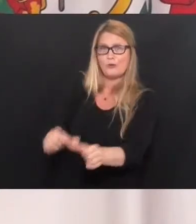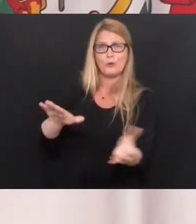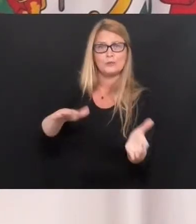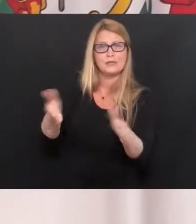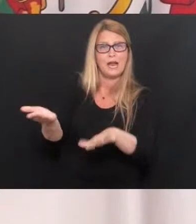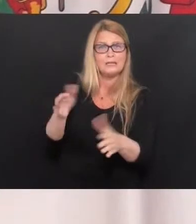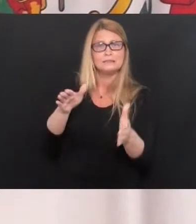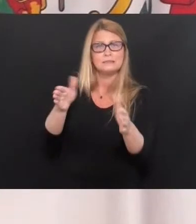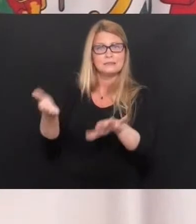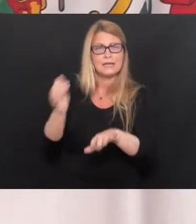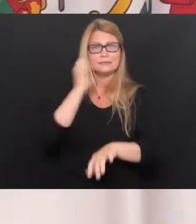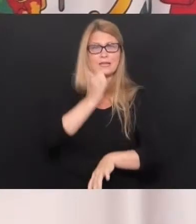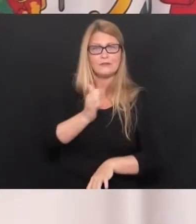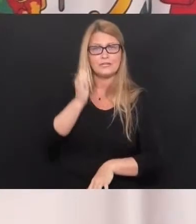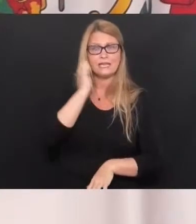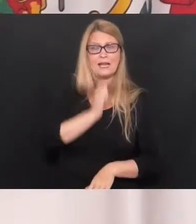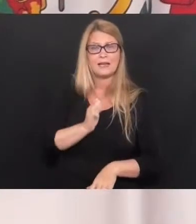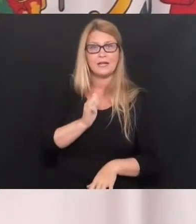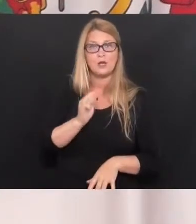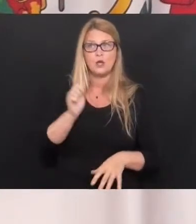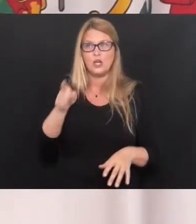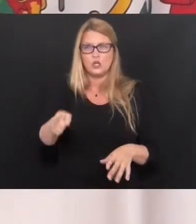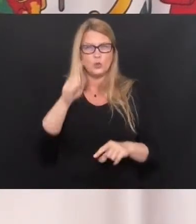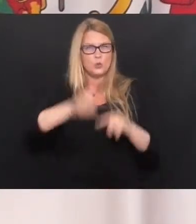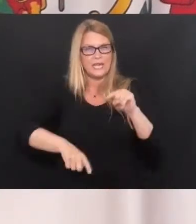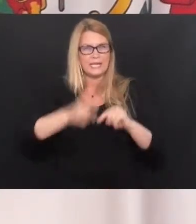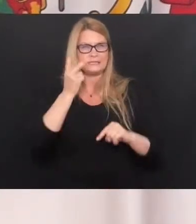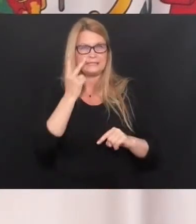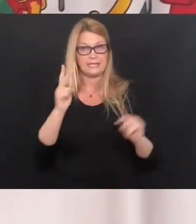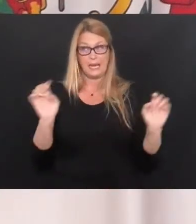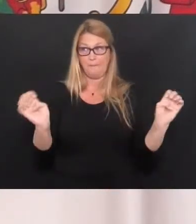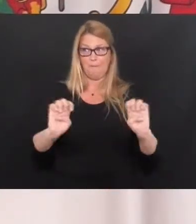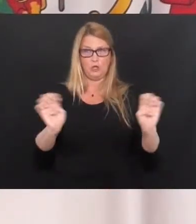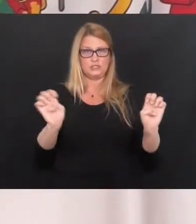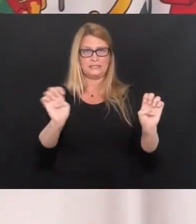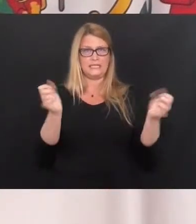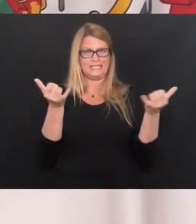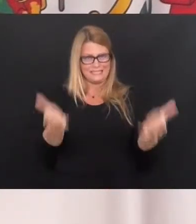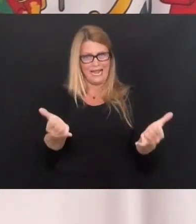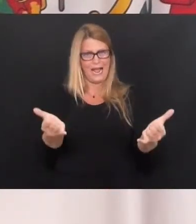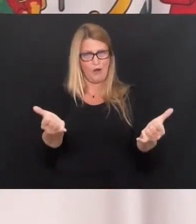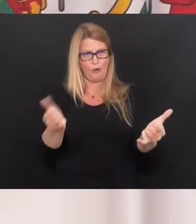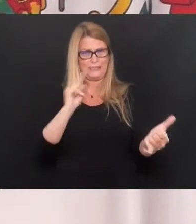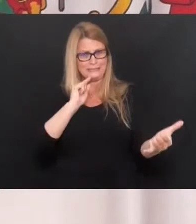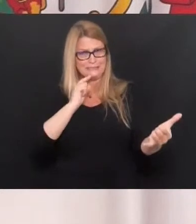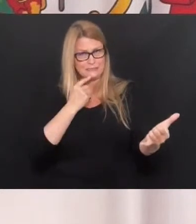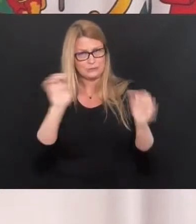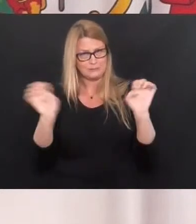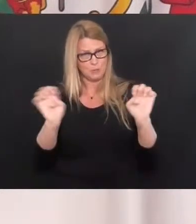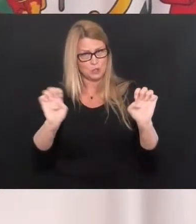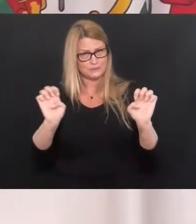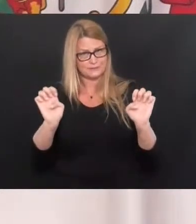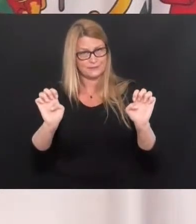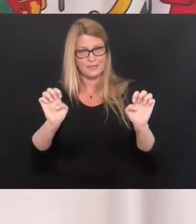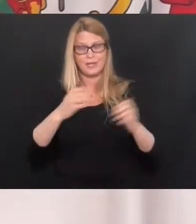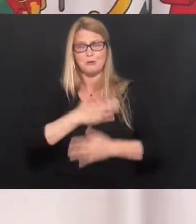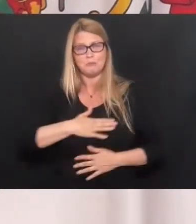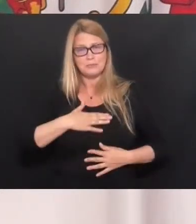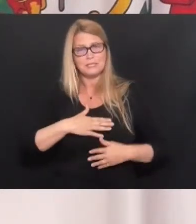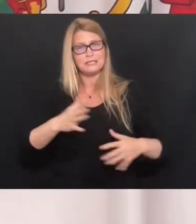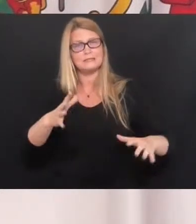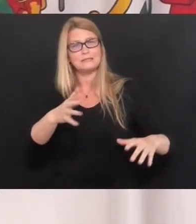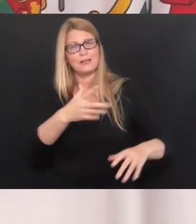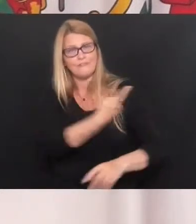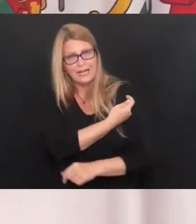don't realize the emergency that we're in, and if we would just take the vaccines, for crying out loud, we